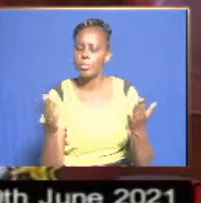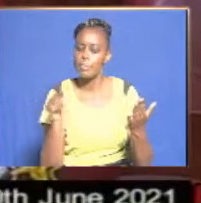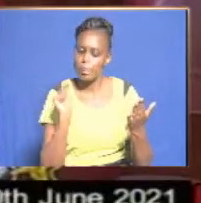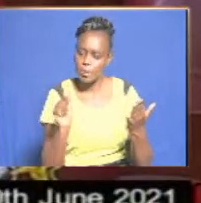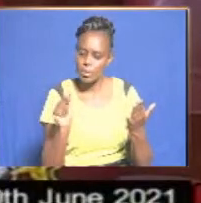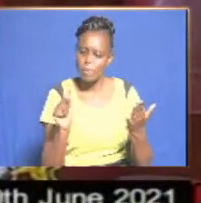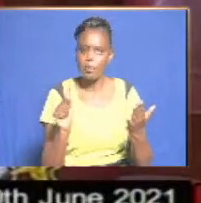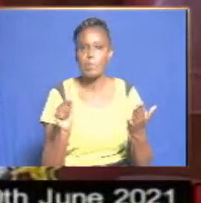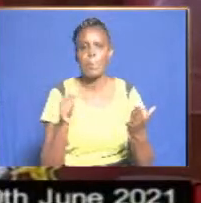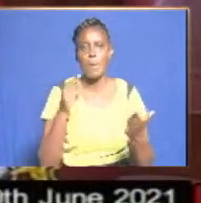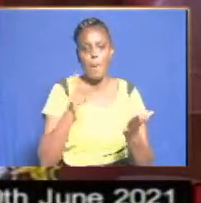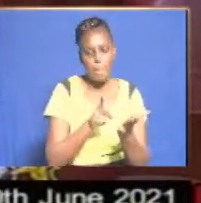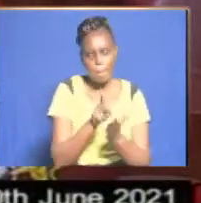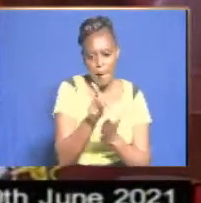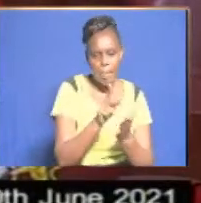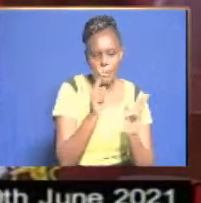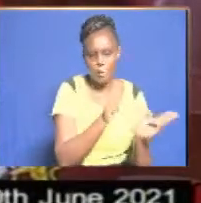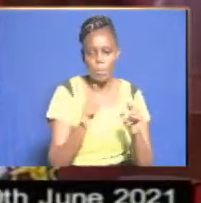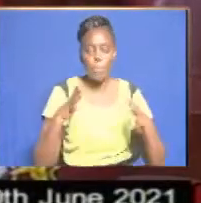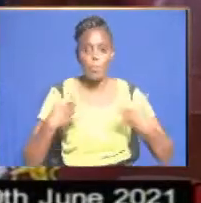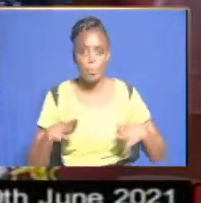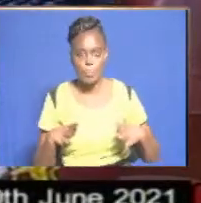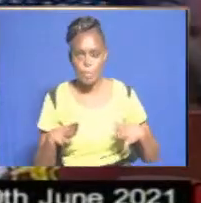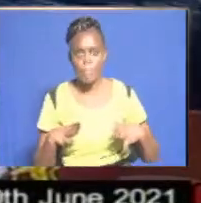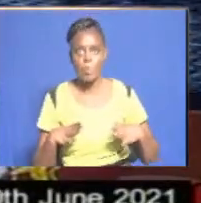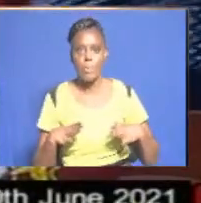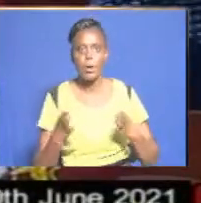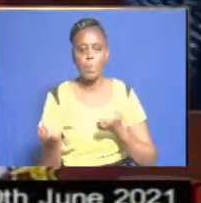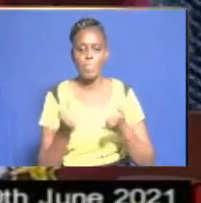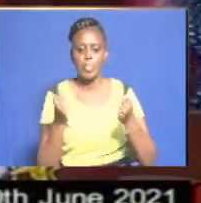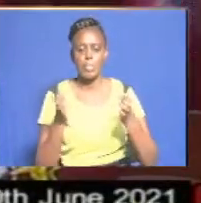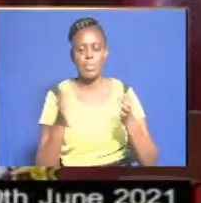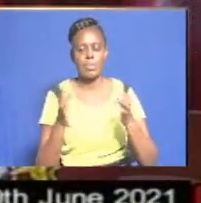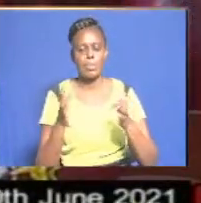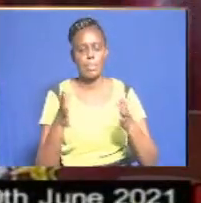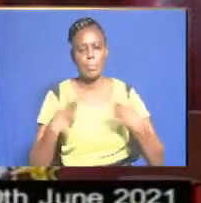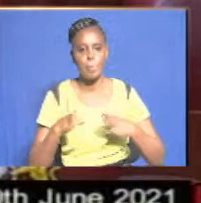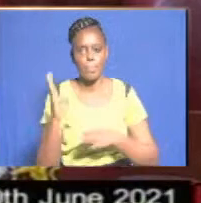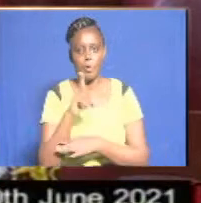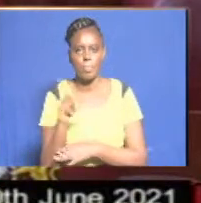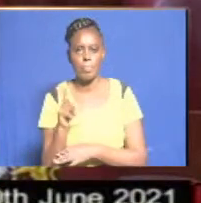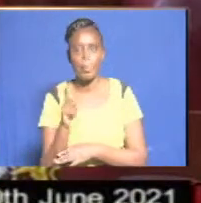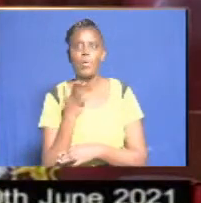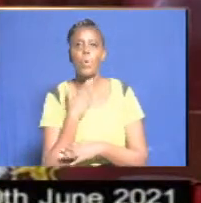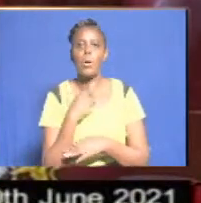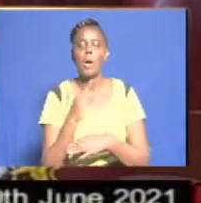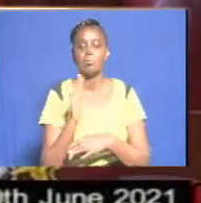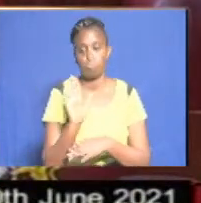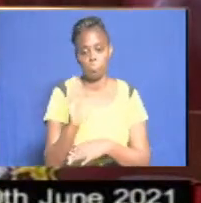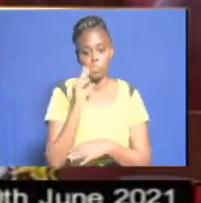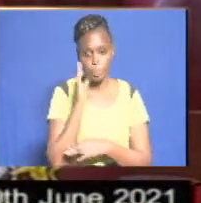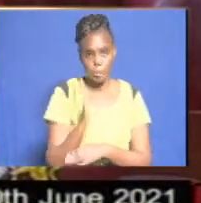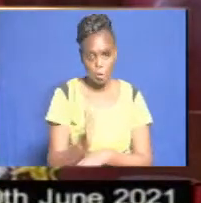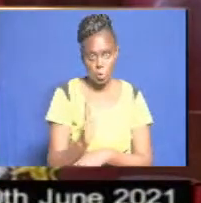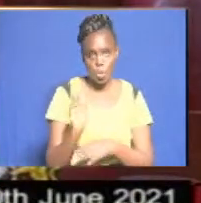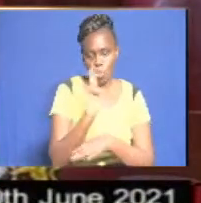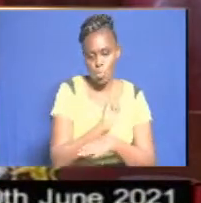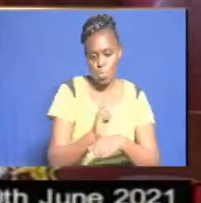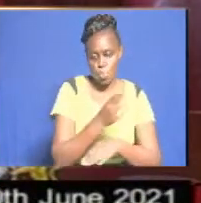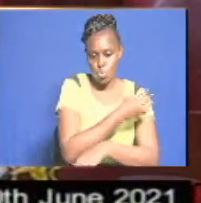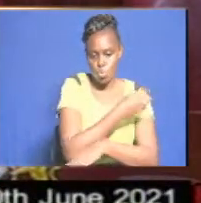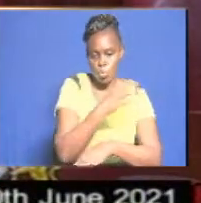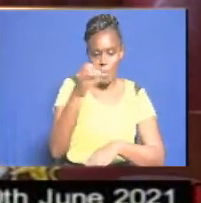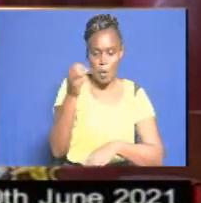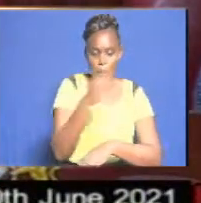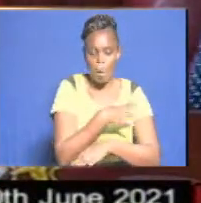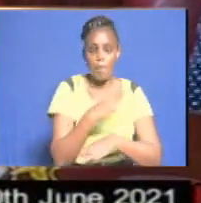to the price ordinary citizens and investors pay? So, Mr. Speaker, I really want you to use your powers to ask